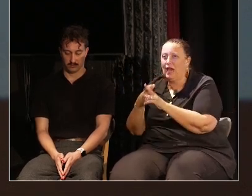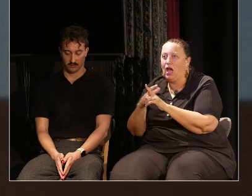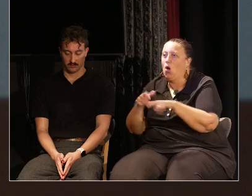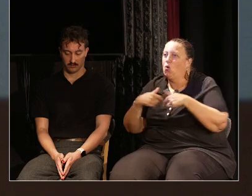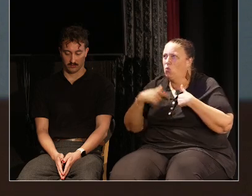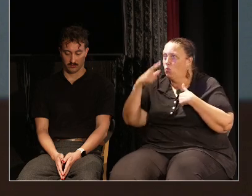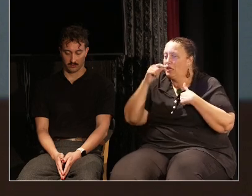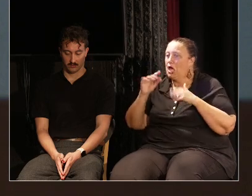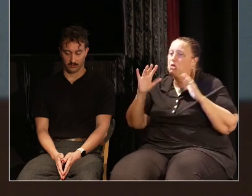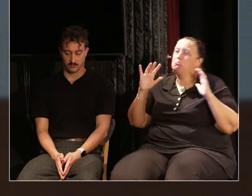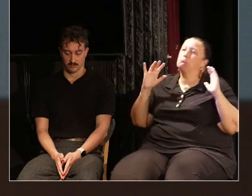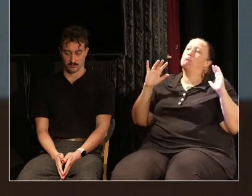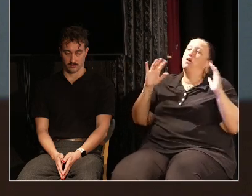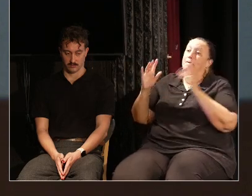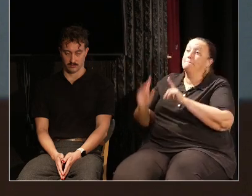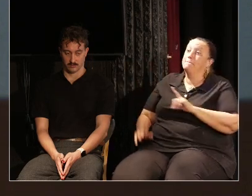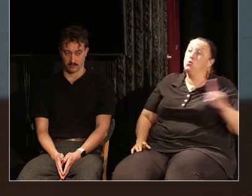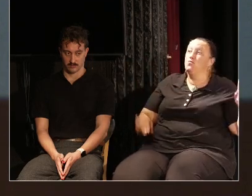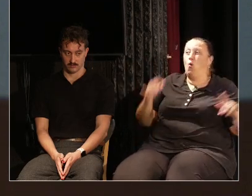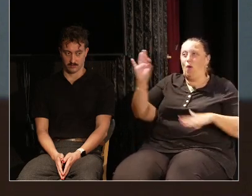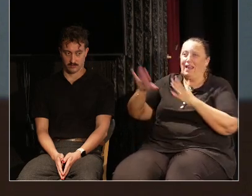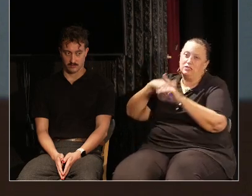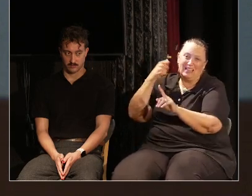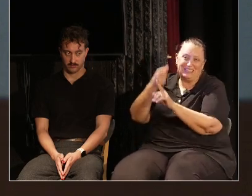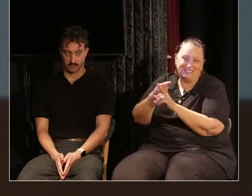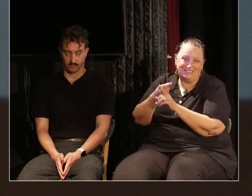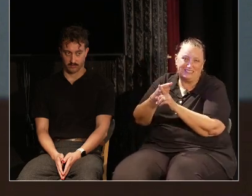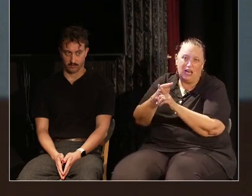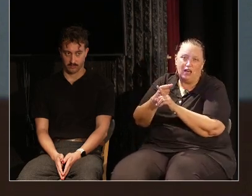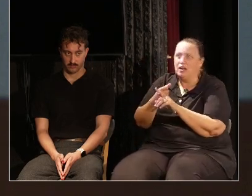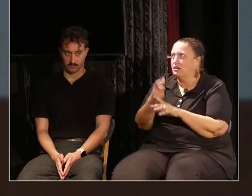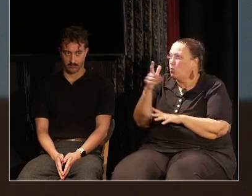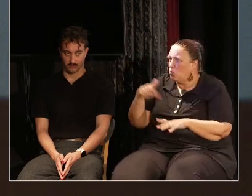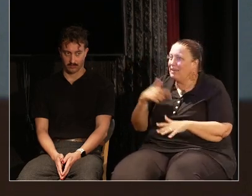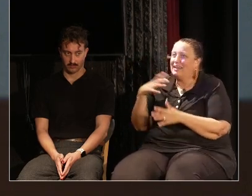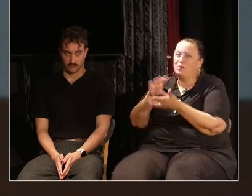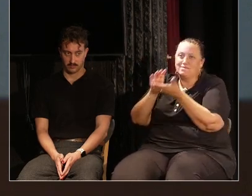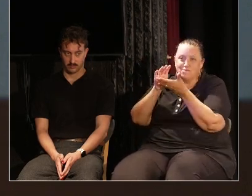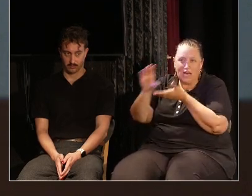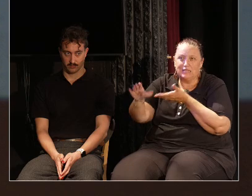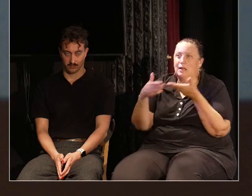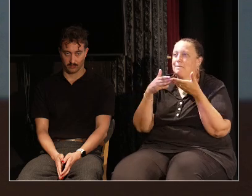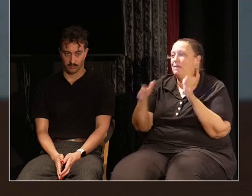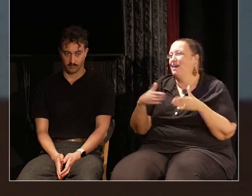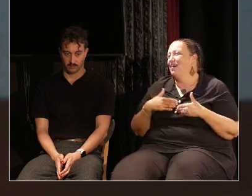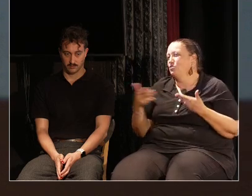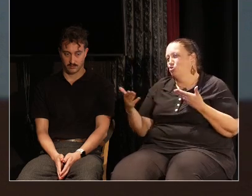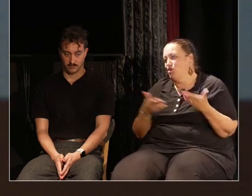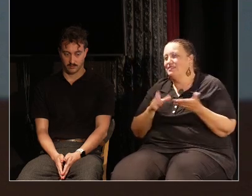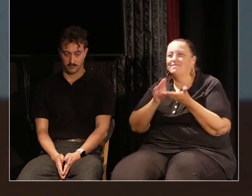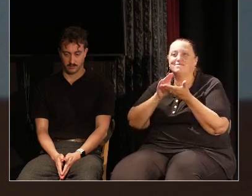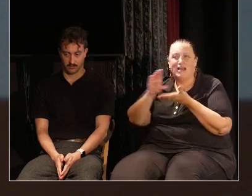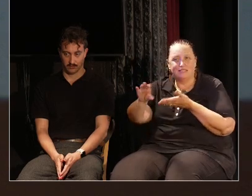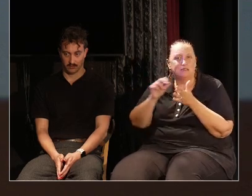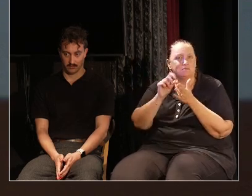or we wait for the car to hit us. And getting out of the way looks like investing in public health services, it looks like investing in peer support, it looks like investing